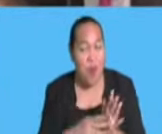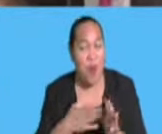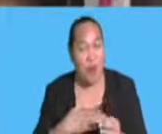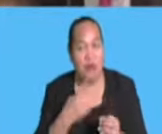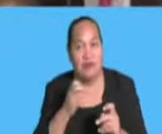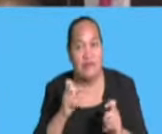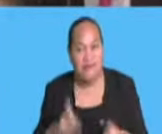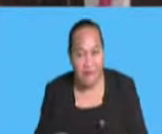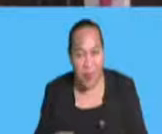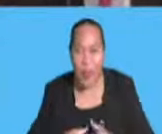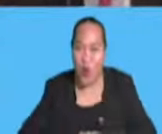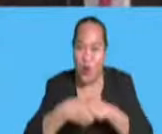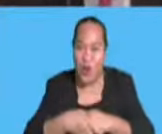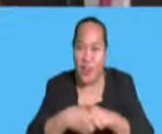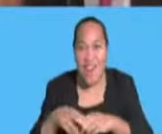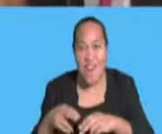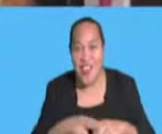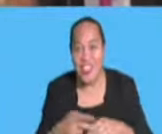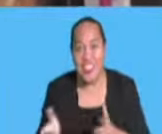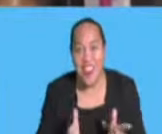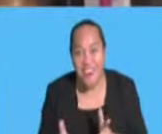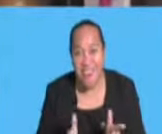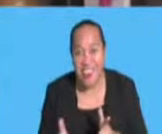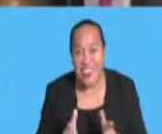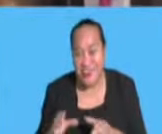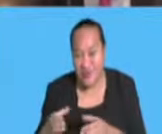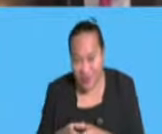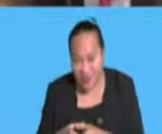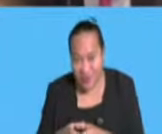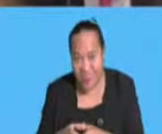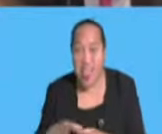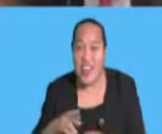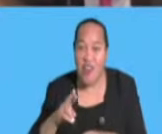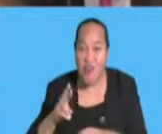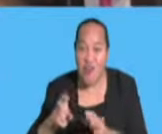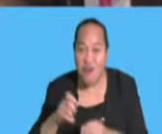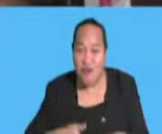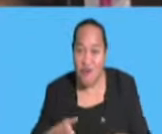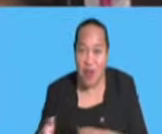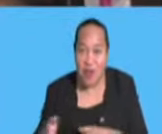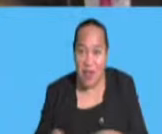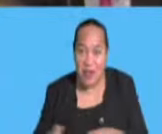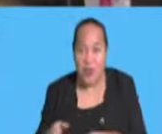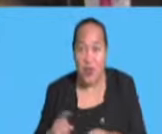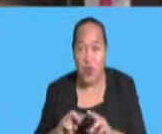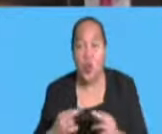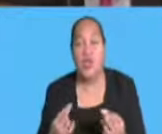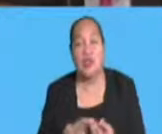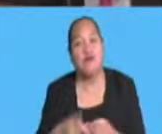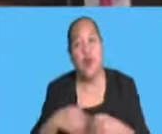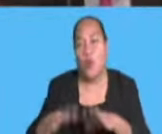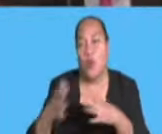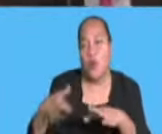to congratulate the Fiji Sevens side and the Fiji Rugby Union and recognize that this sets the ideal platform for the Rugby